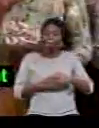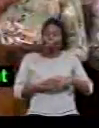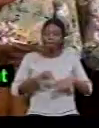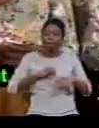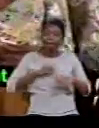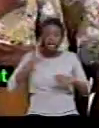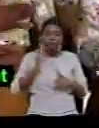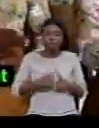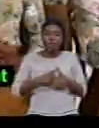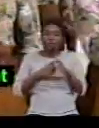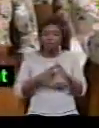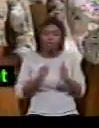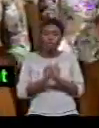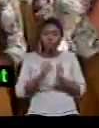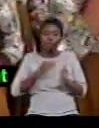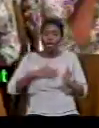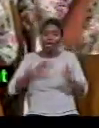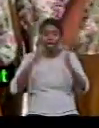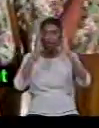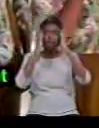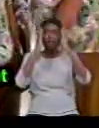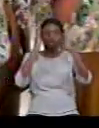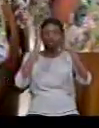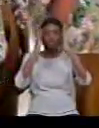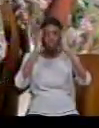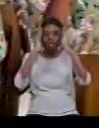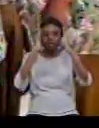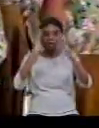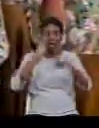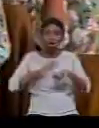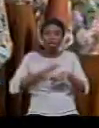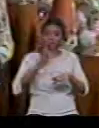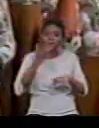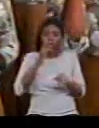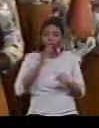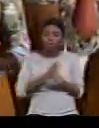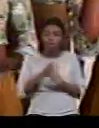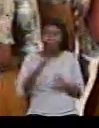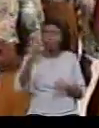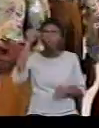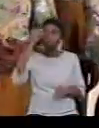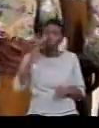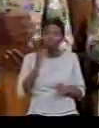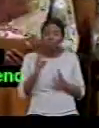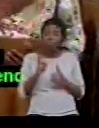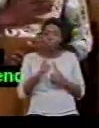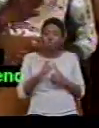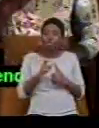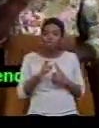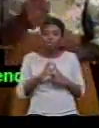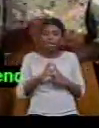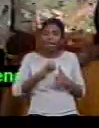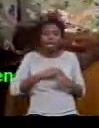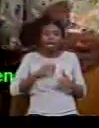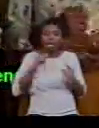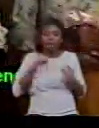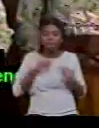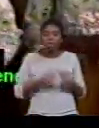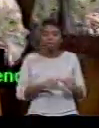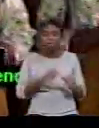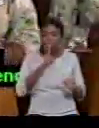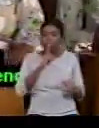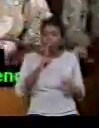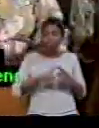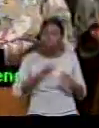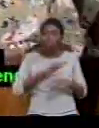sublime. I will run with my eyes set fast on the promises of God's word. I'll stand